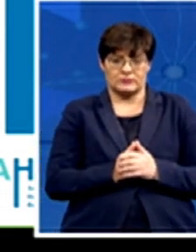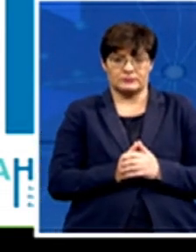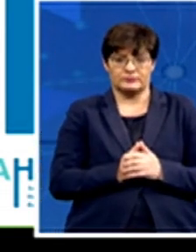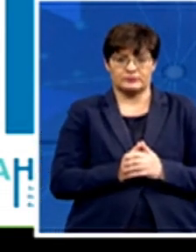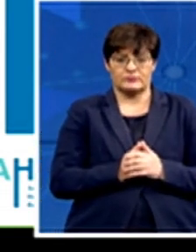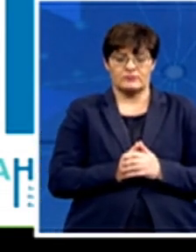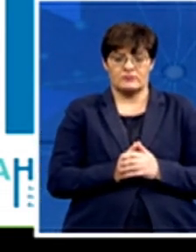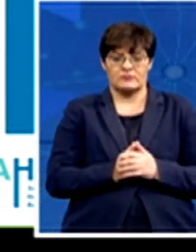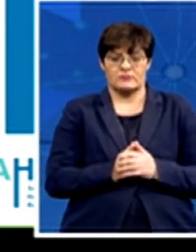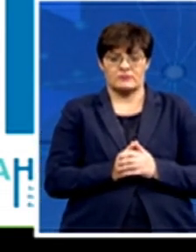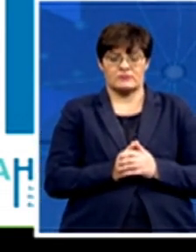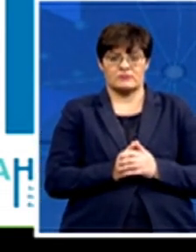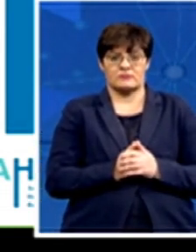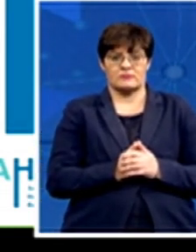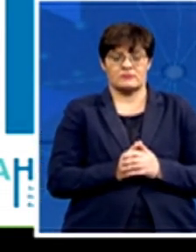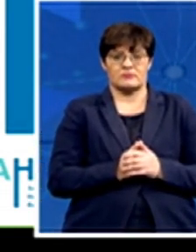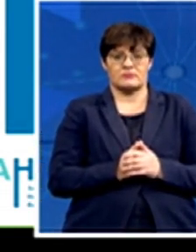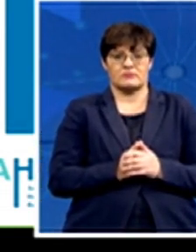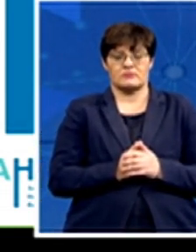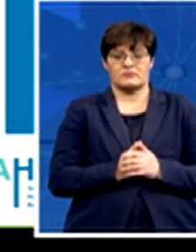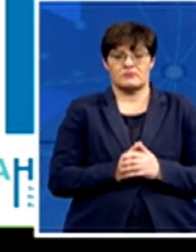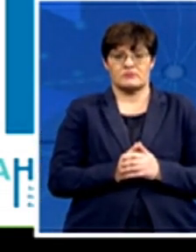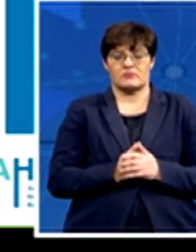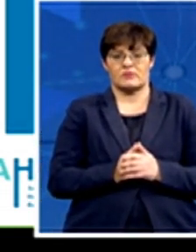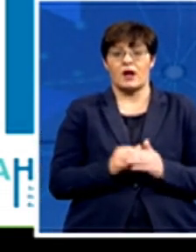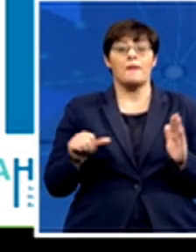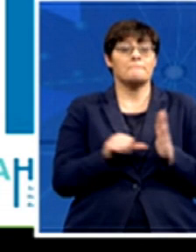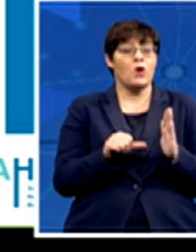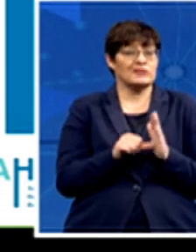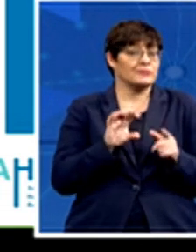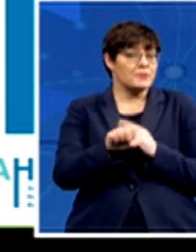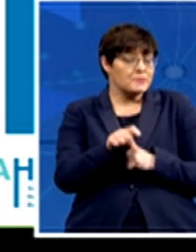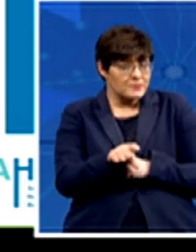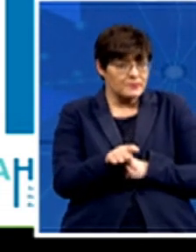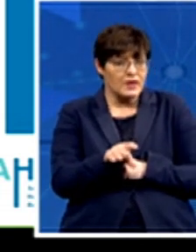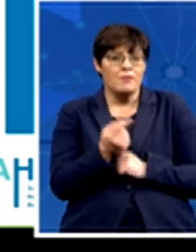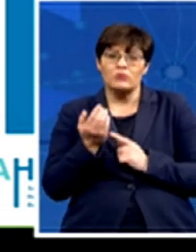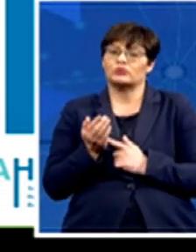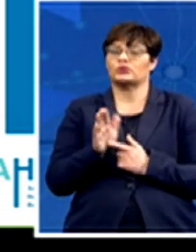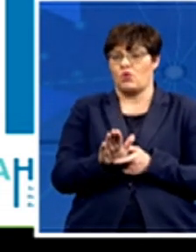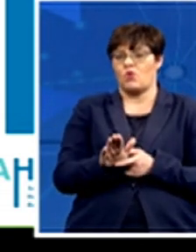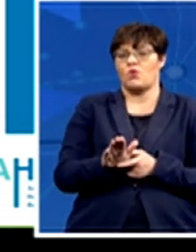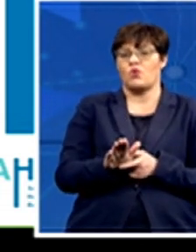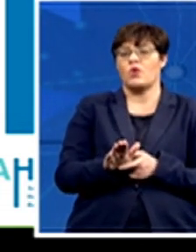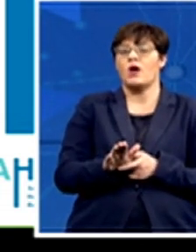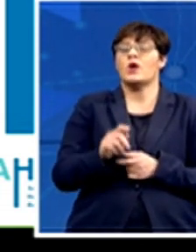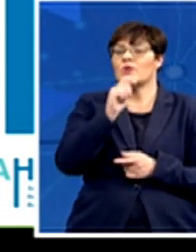Then I thought it's of importance that I indicate the use of the MedSafety app. As I've